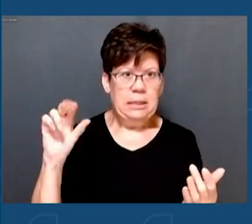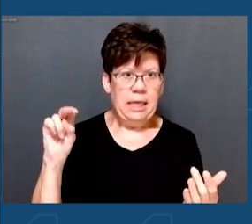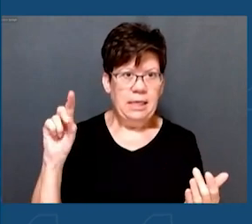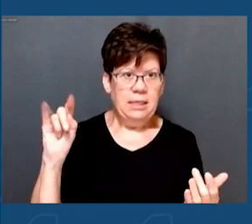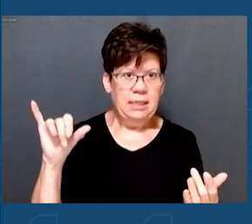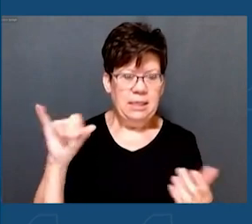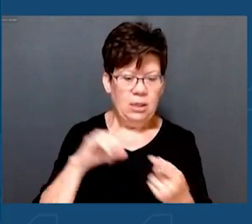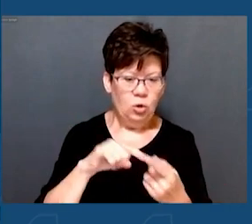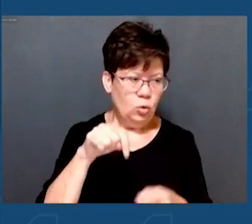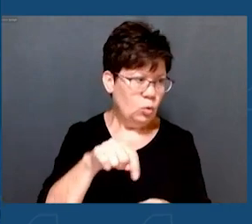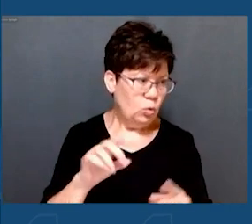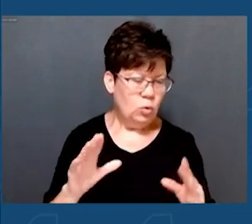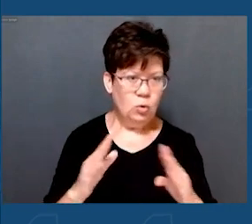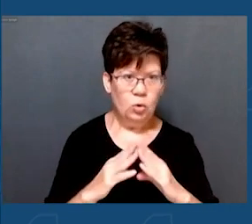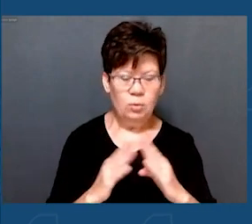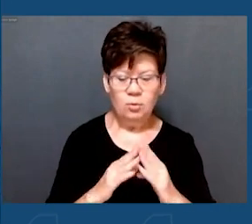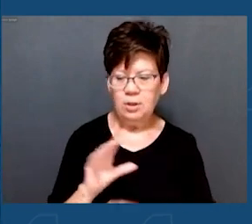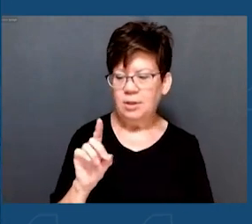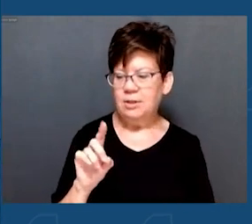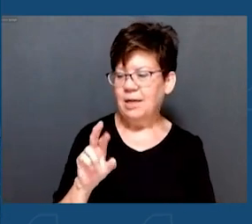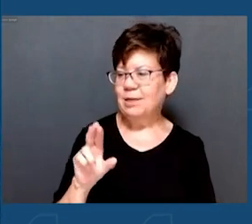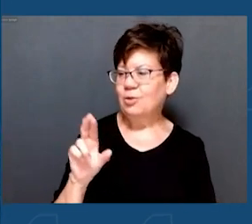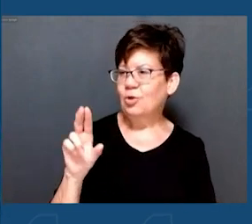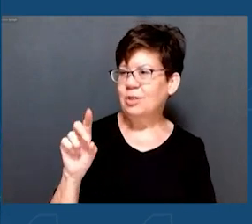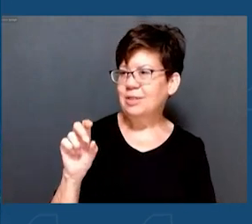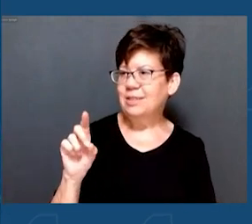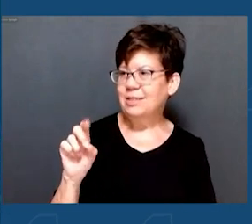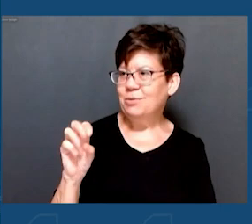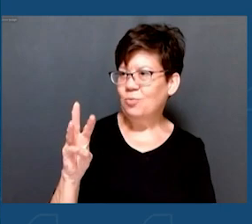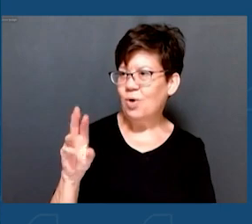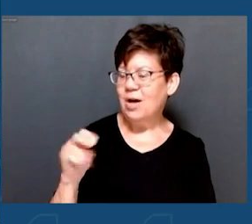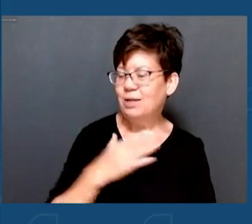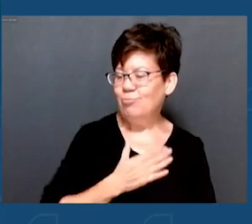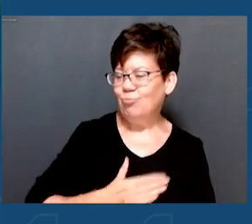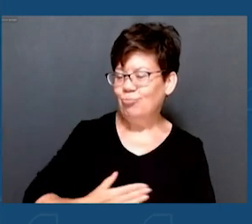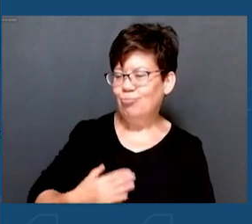Dr. Dewan, it is a joy to see you in action as well. You are so